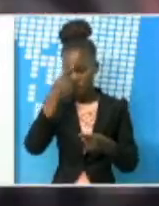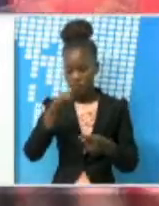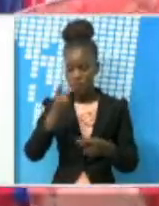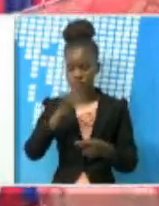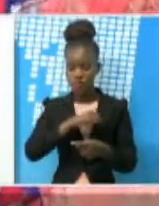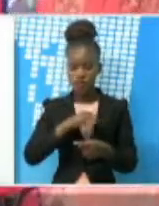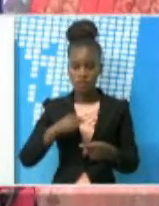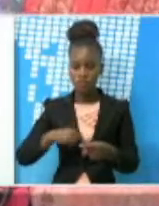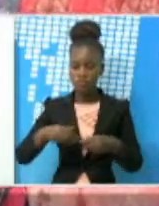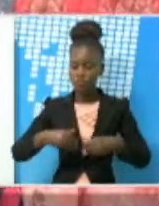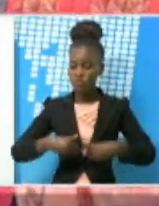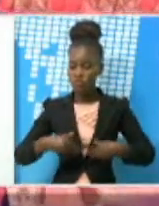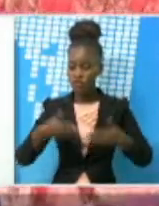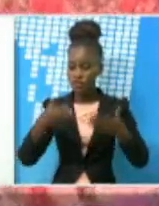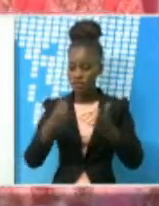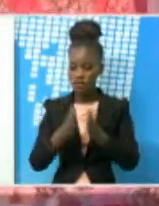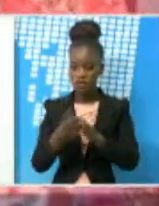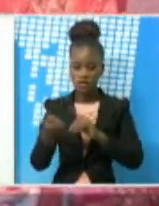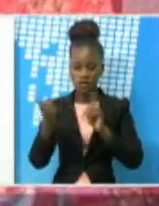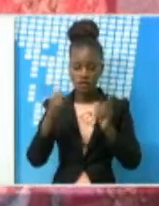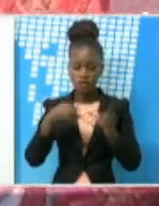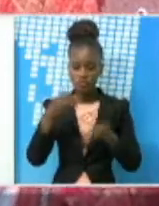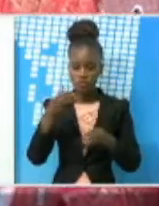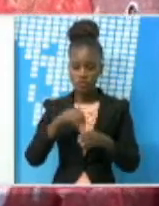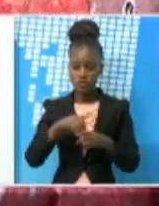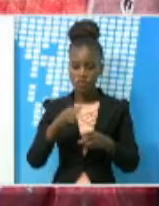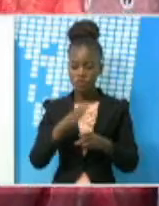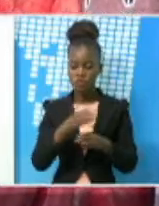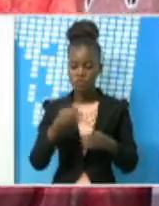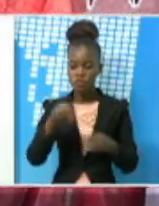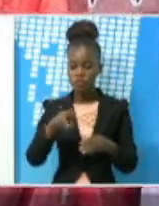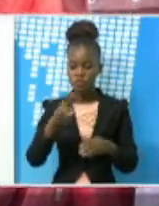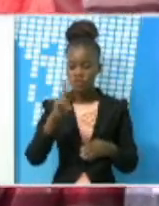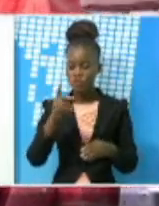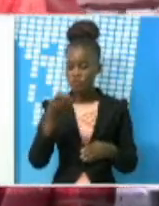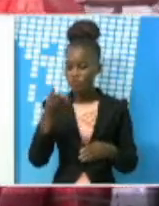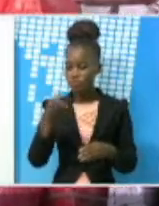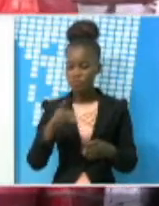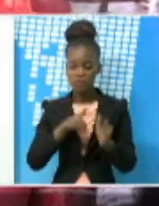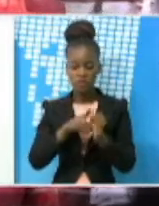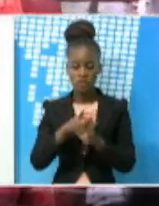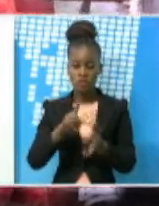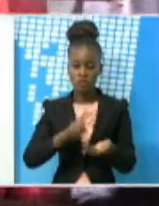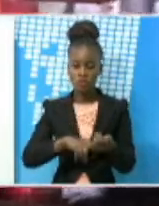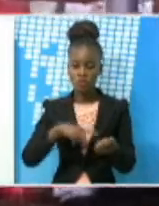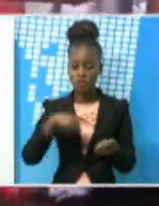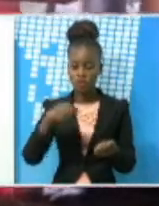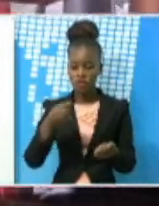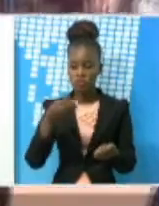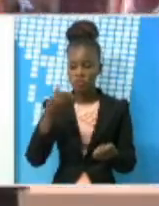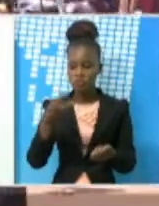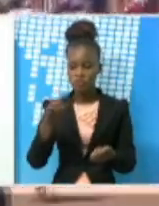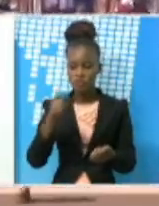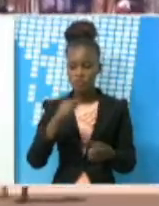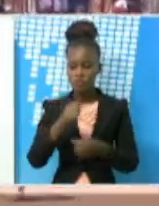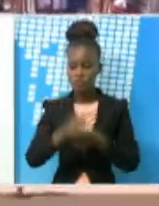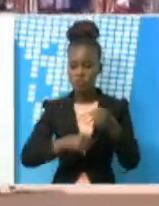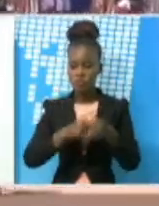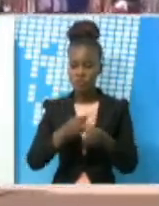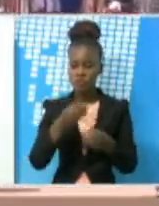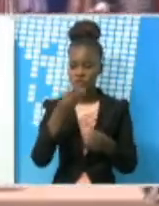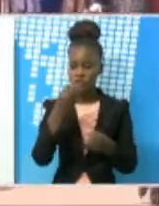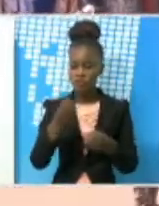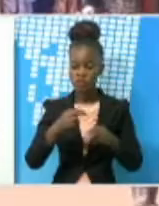youth entrepreneurship is also in line with the United Nations Sustainable Development Goals, particularly Goal 5, which seeks to achieve